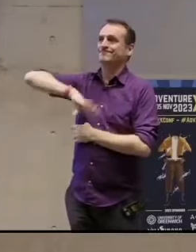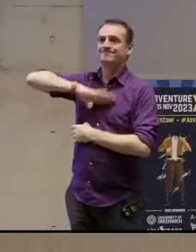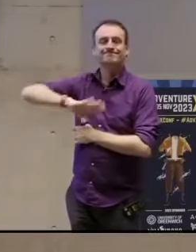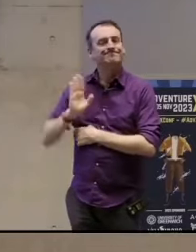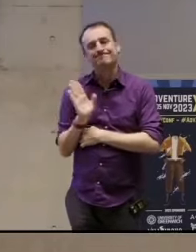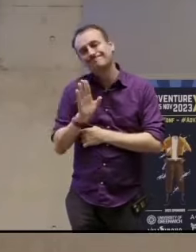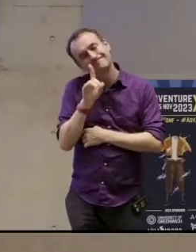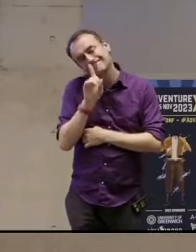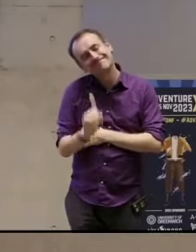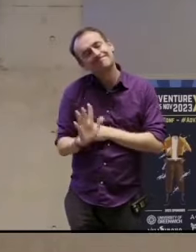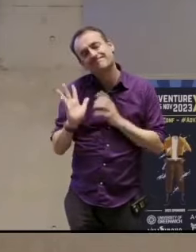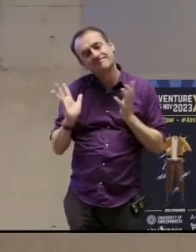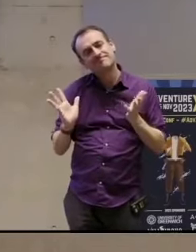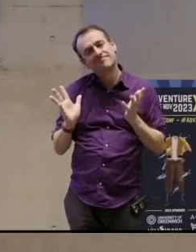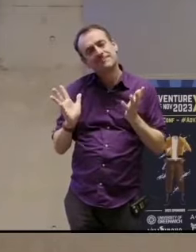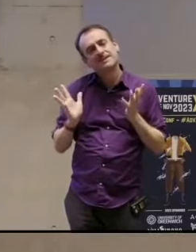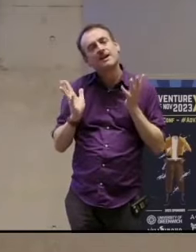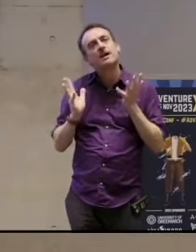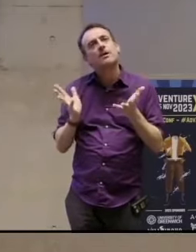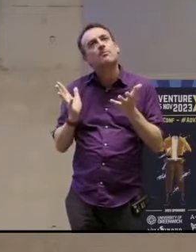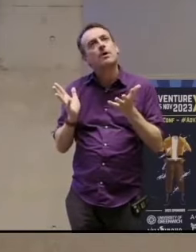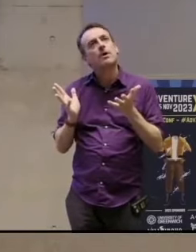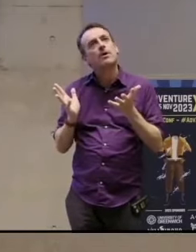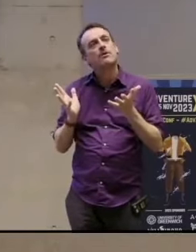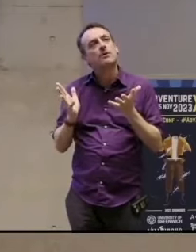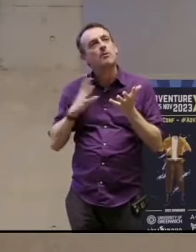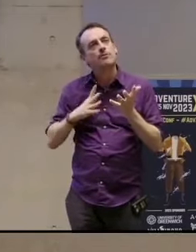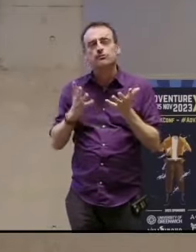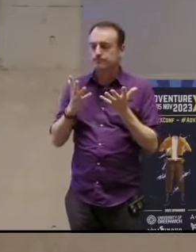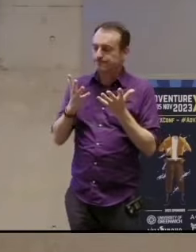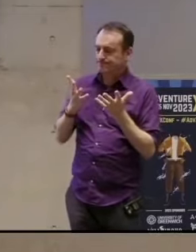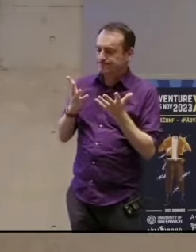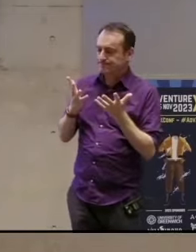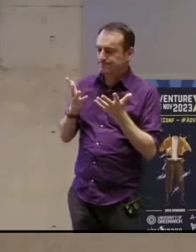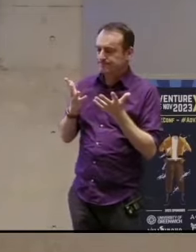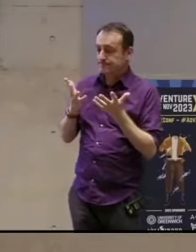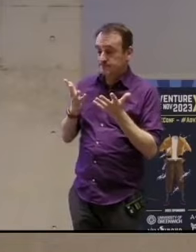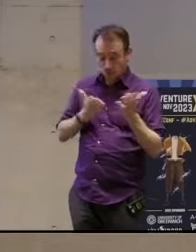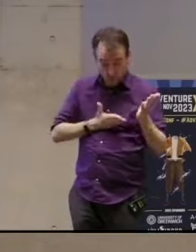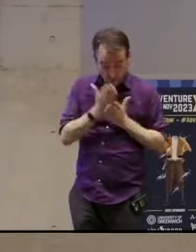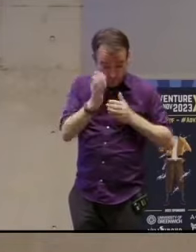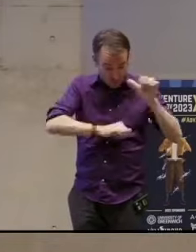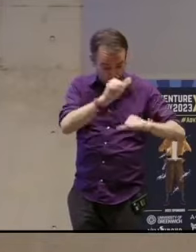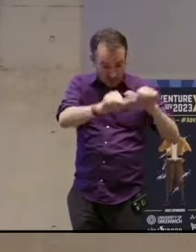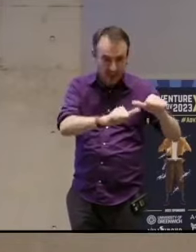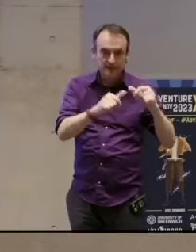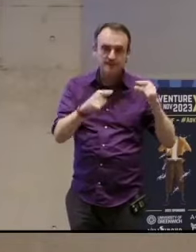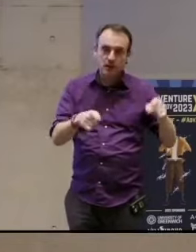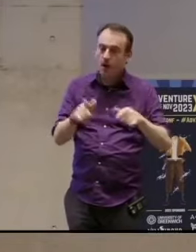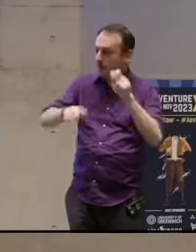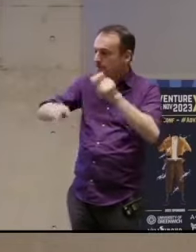is approach it with as much respect and sensitivity as you are